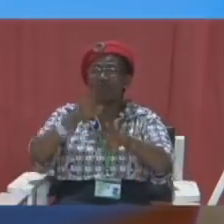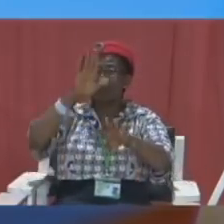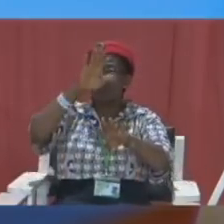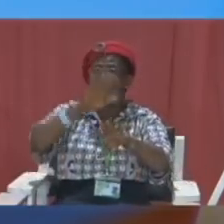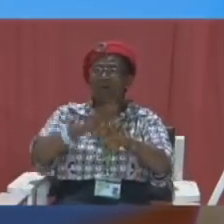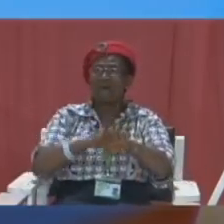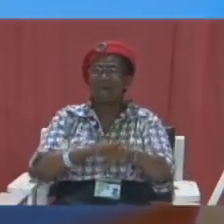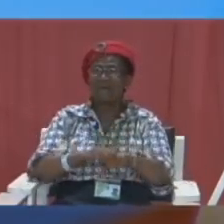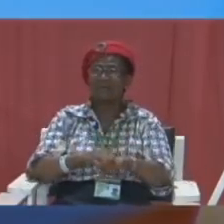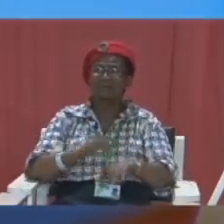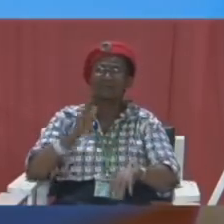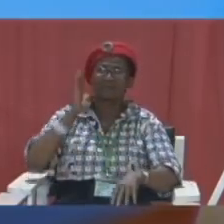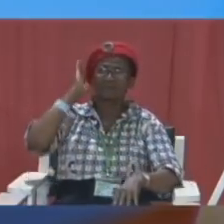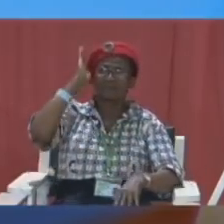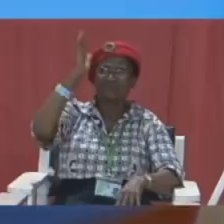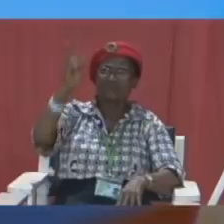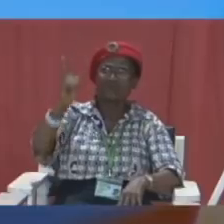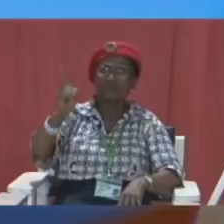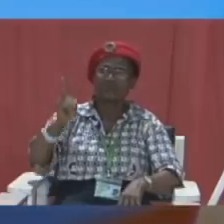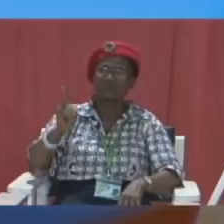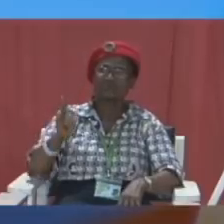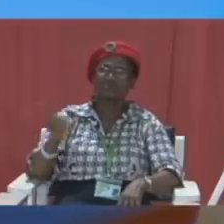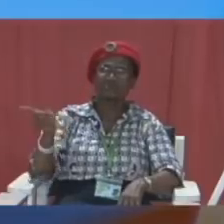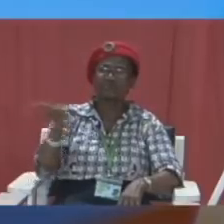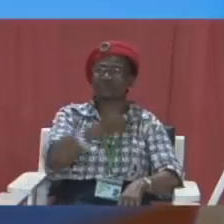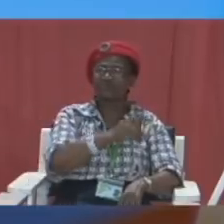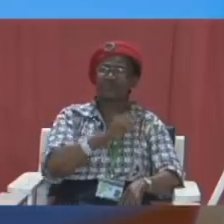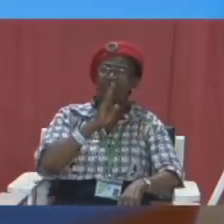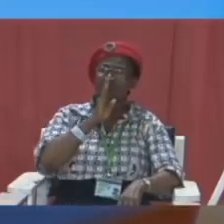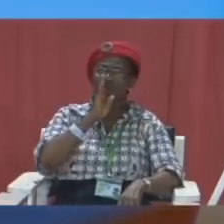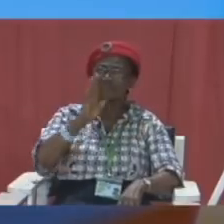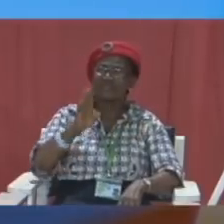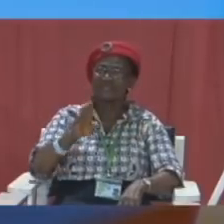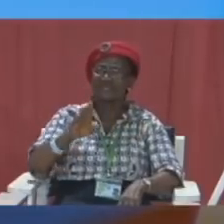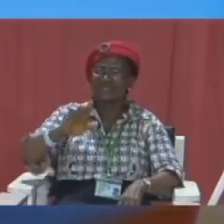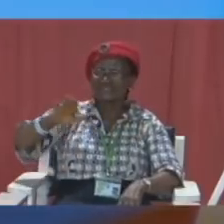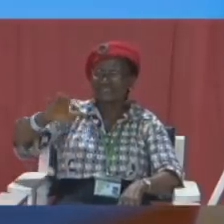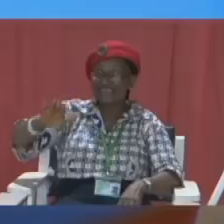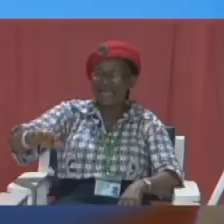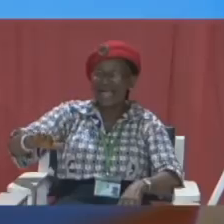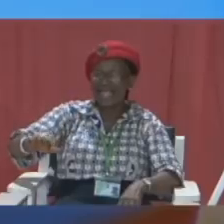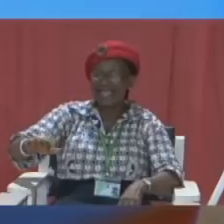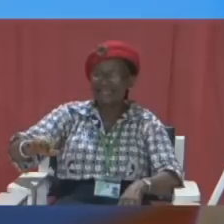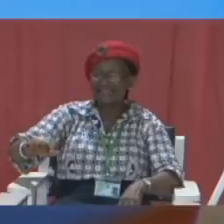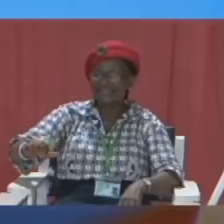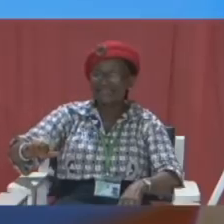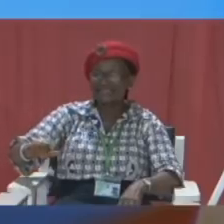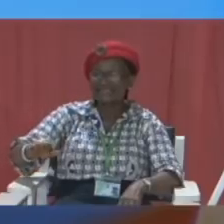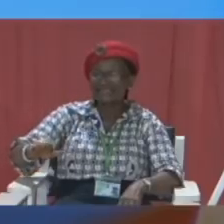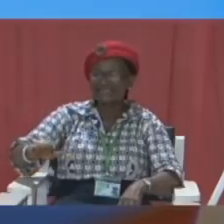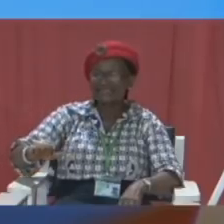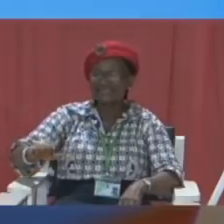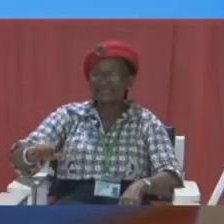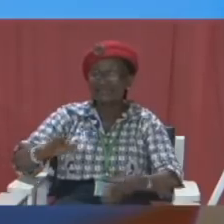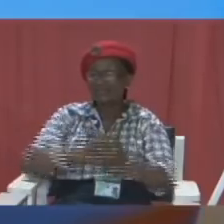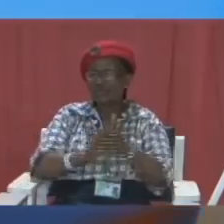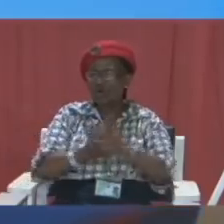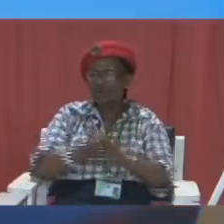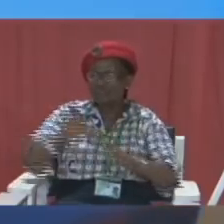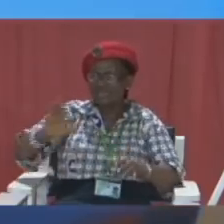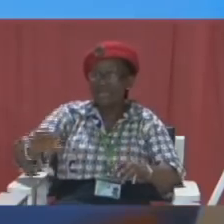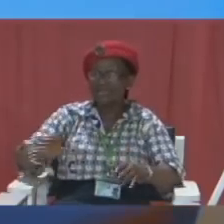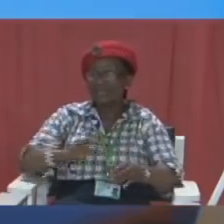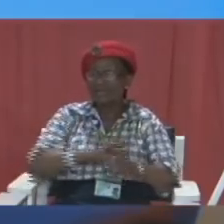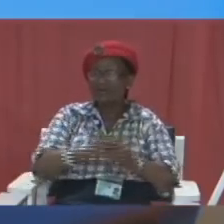Will you be childish enough? Nje wa ji omode die lale yi. Just to